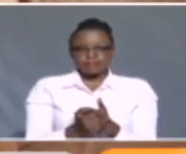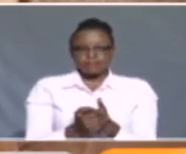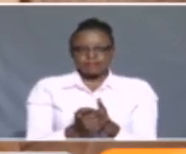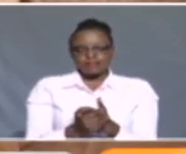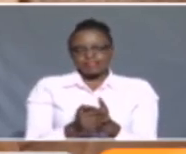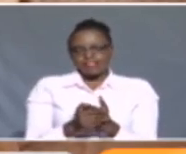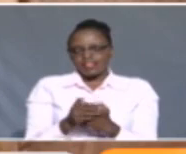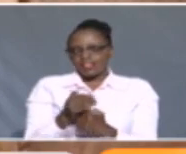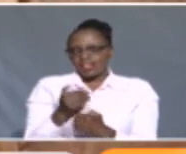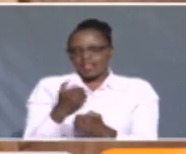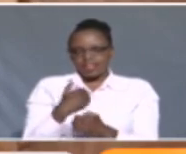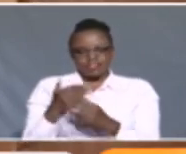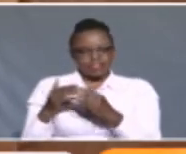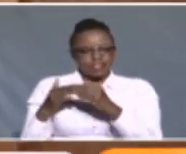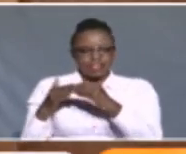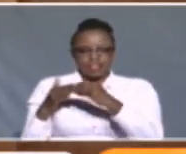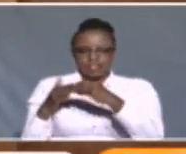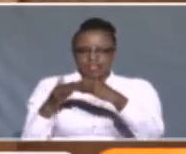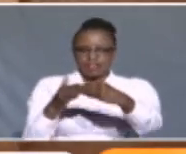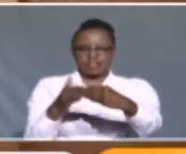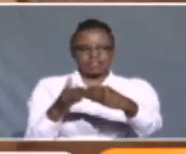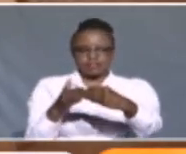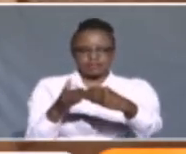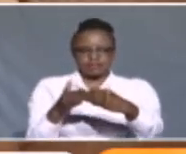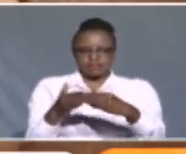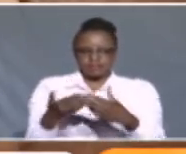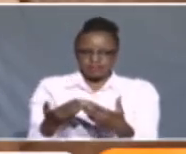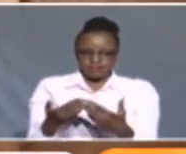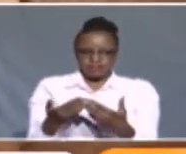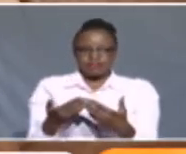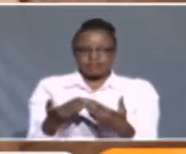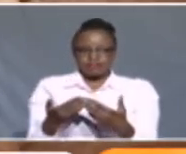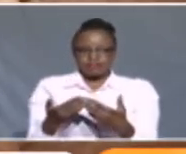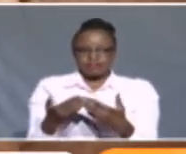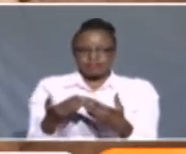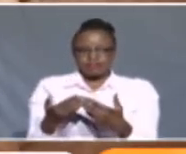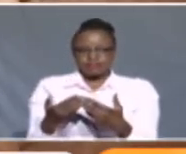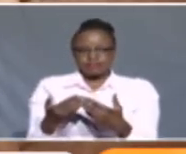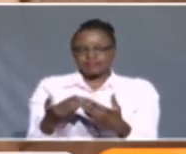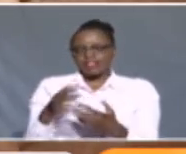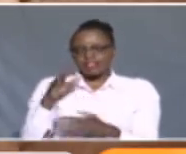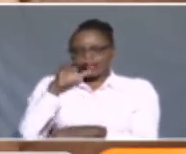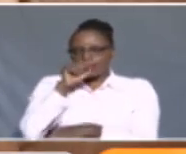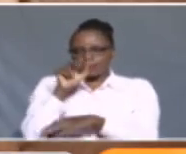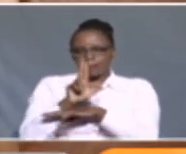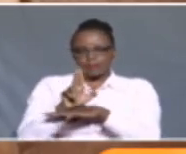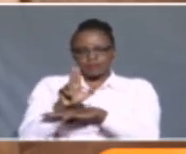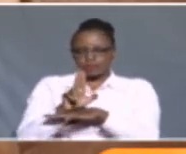prone occasional and erratic abuse.